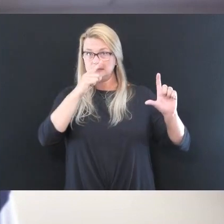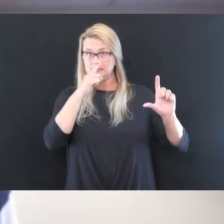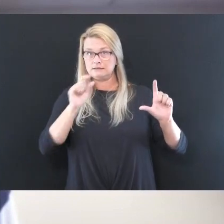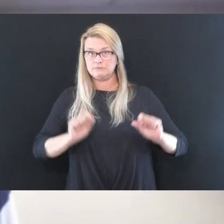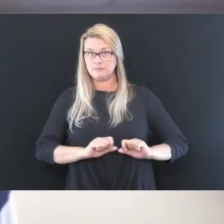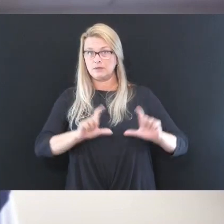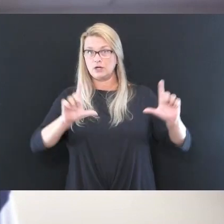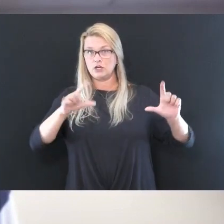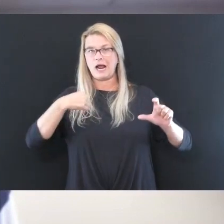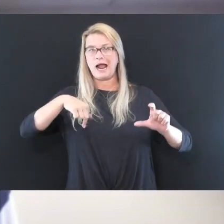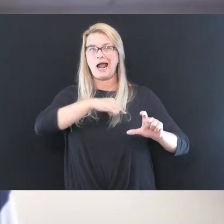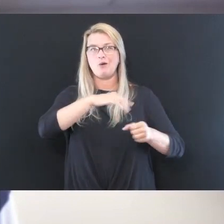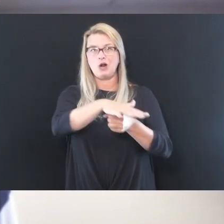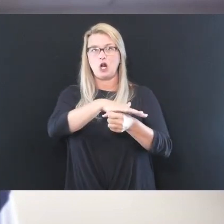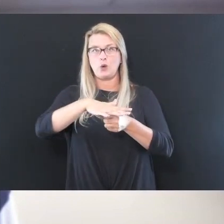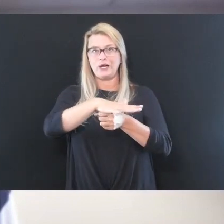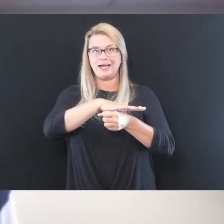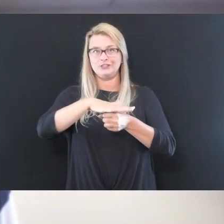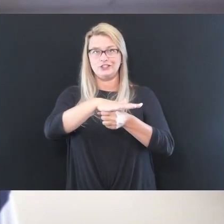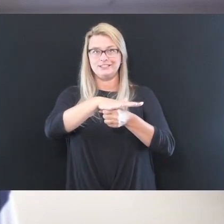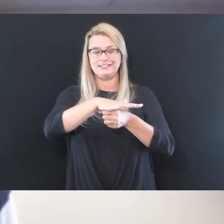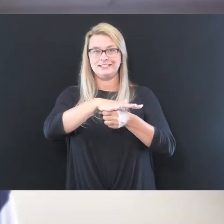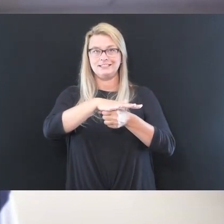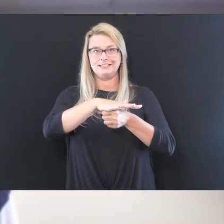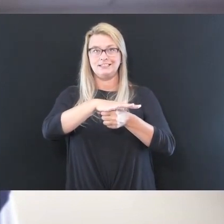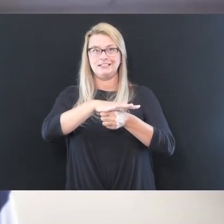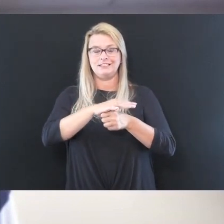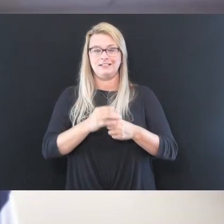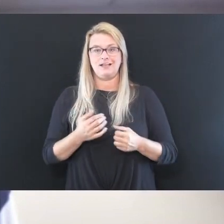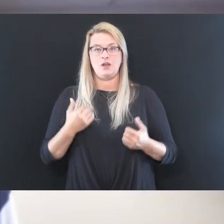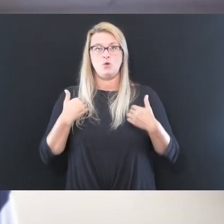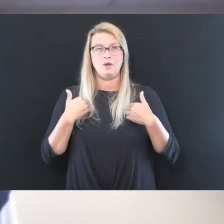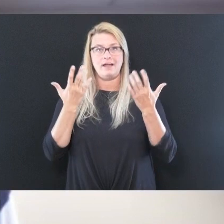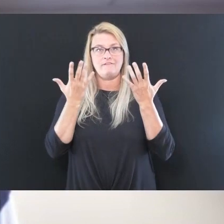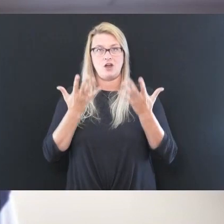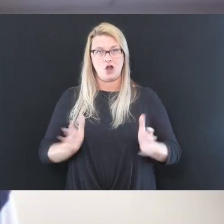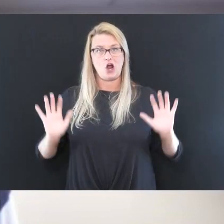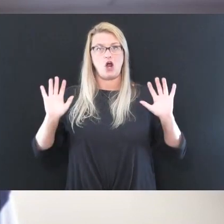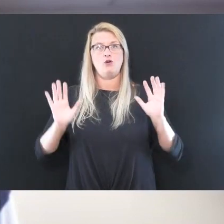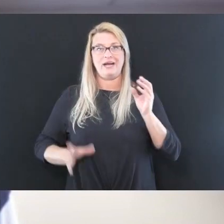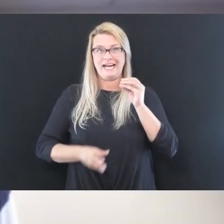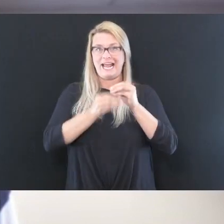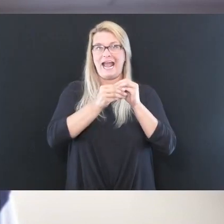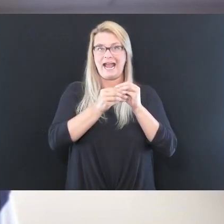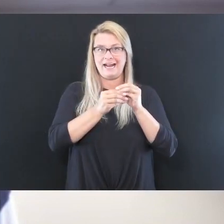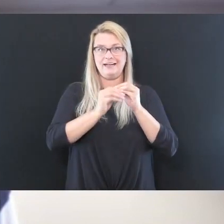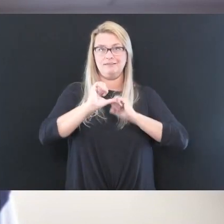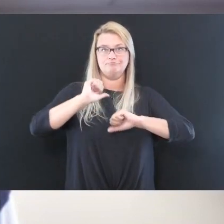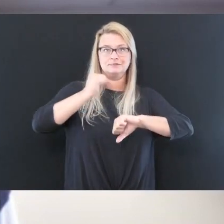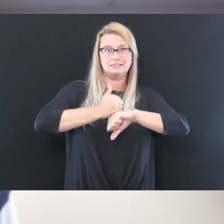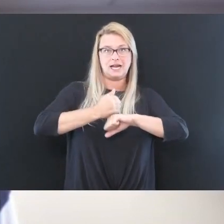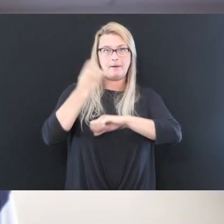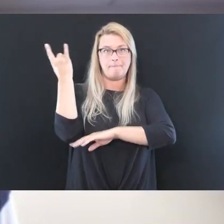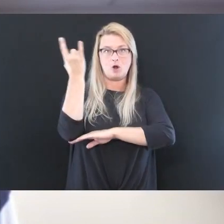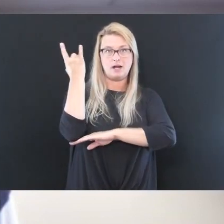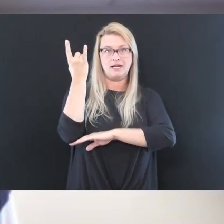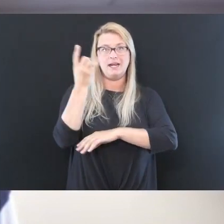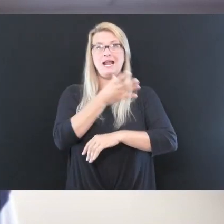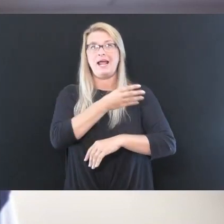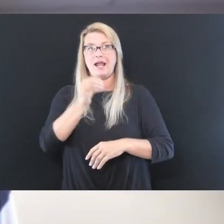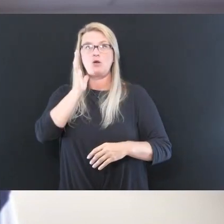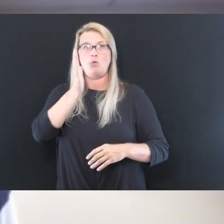National Guard locations that have already added broadband support and will be adding that